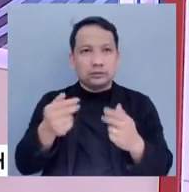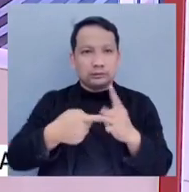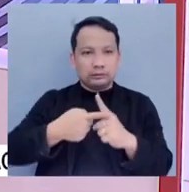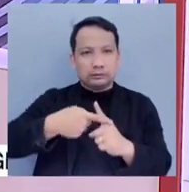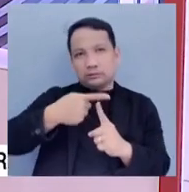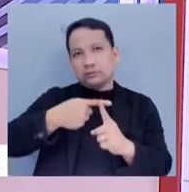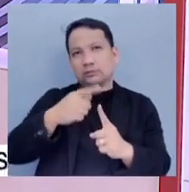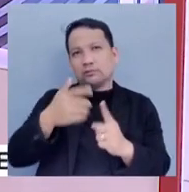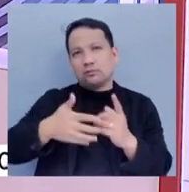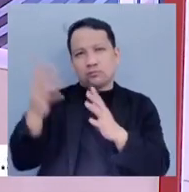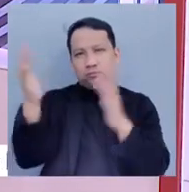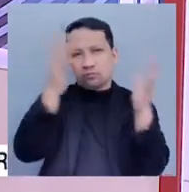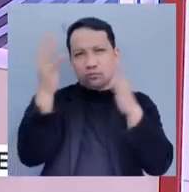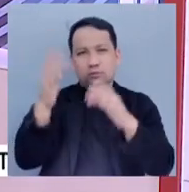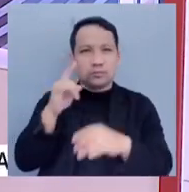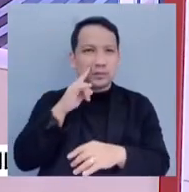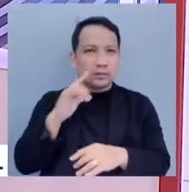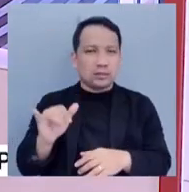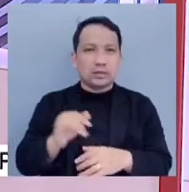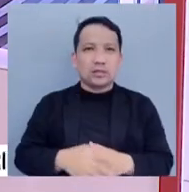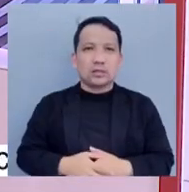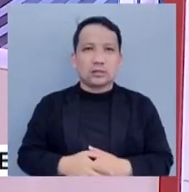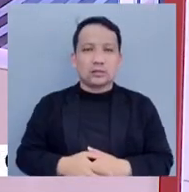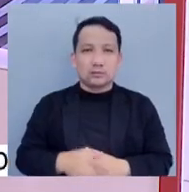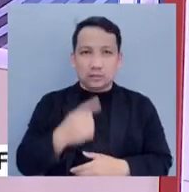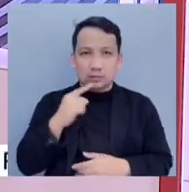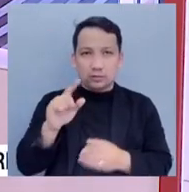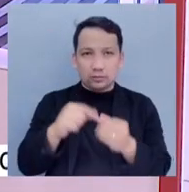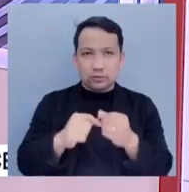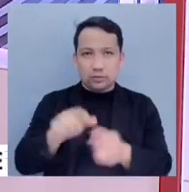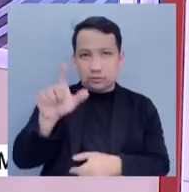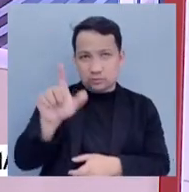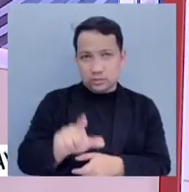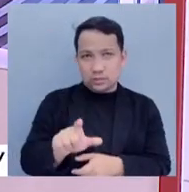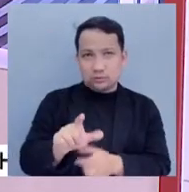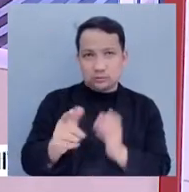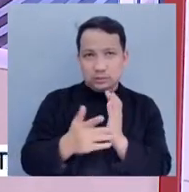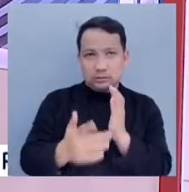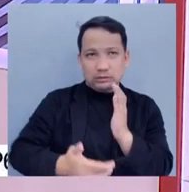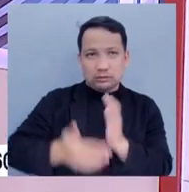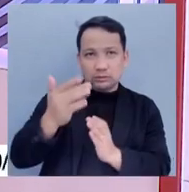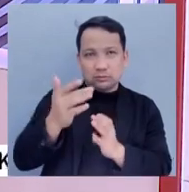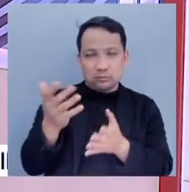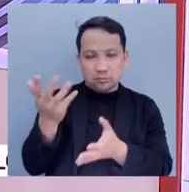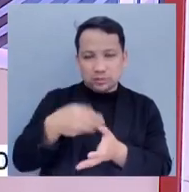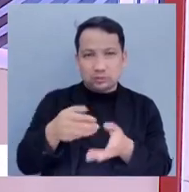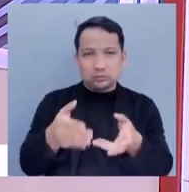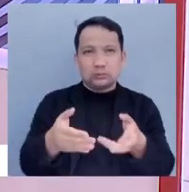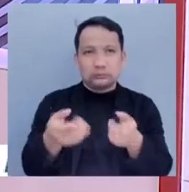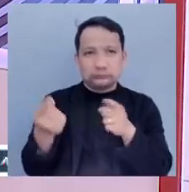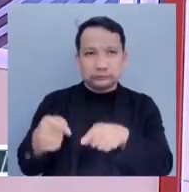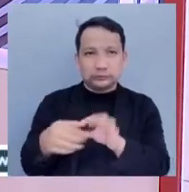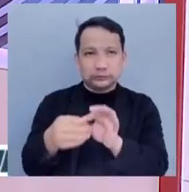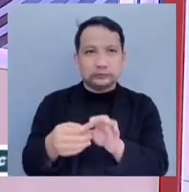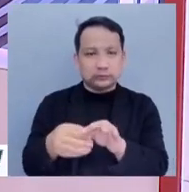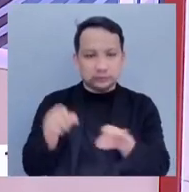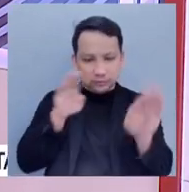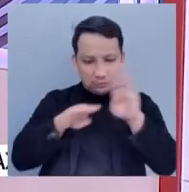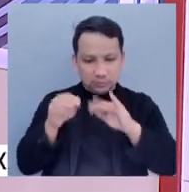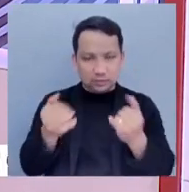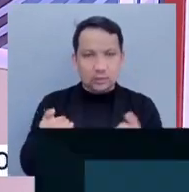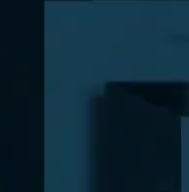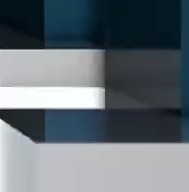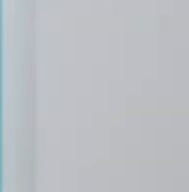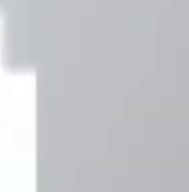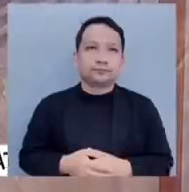of wildfires in California. This report tells us about the low-tech and high-tech ways state officials have been dealing with the problem.